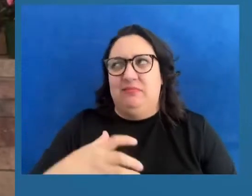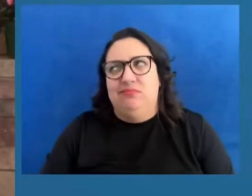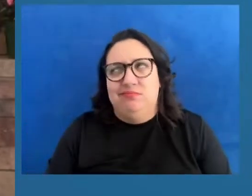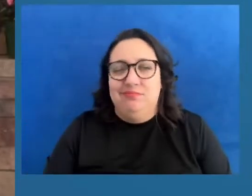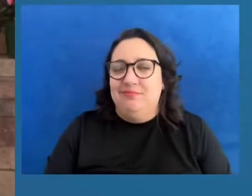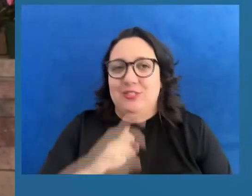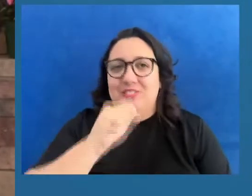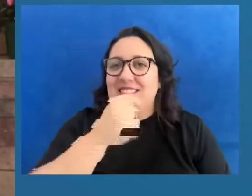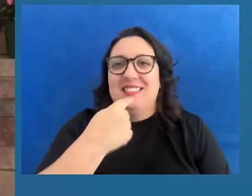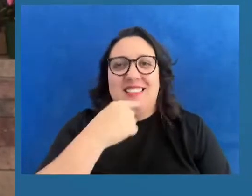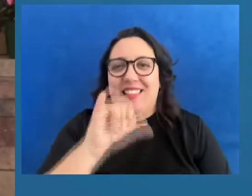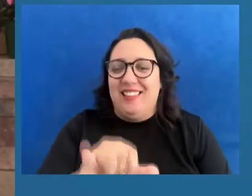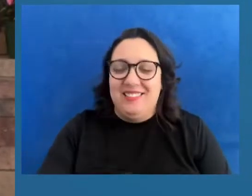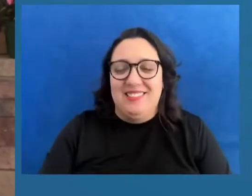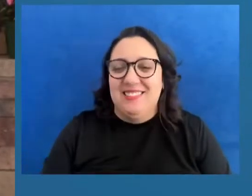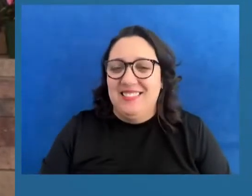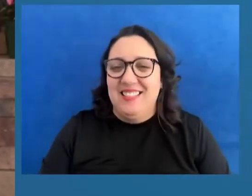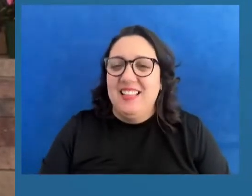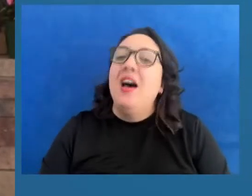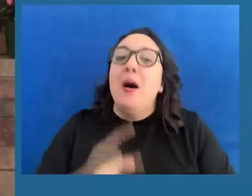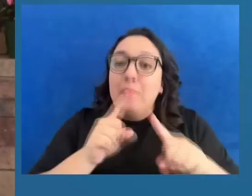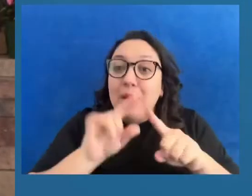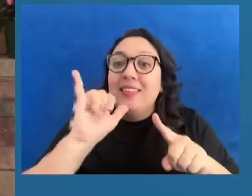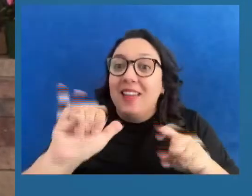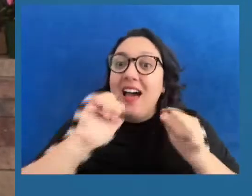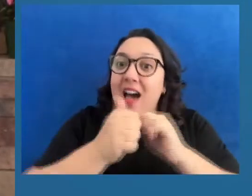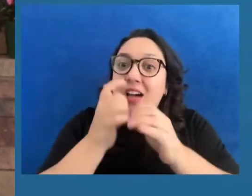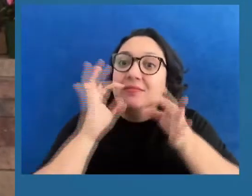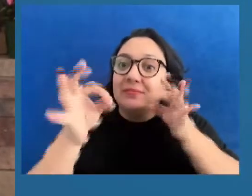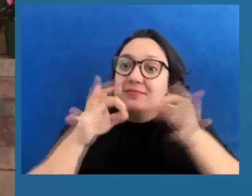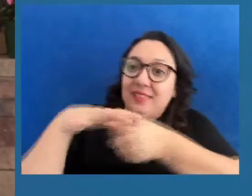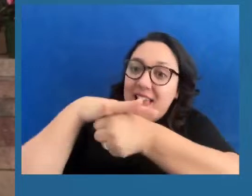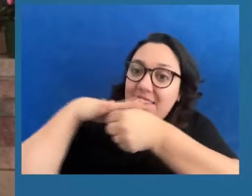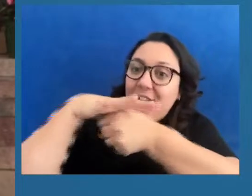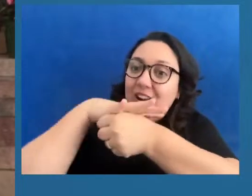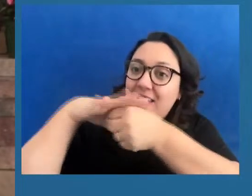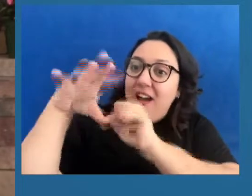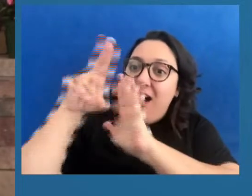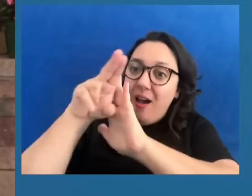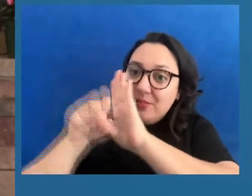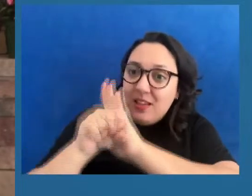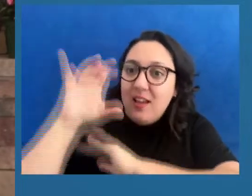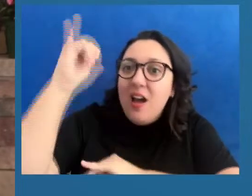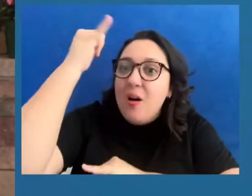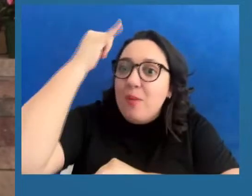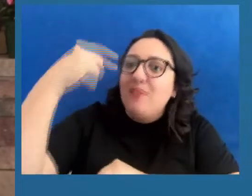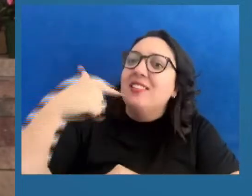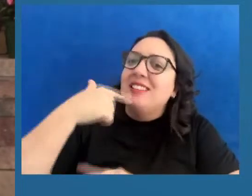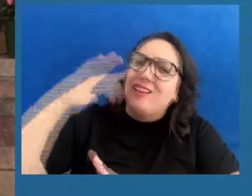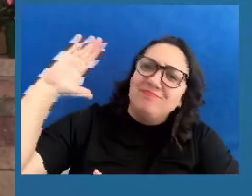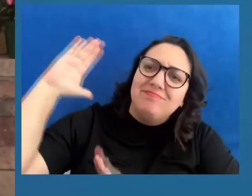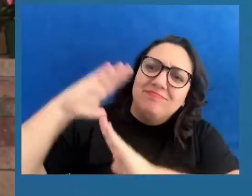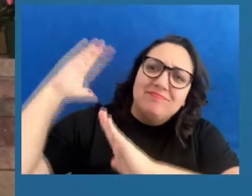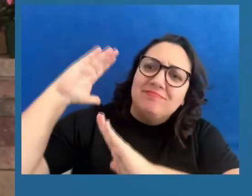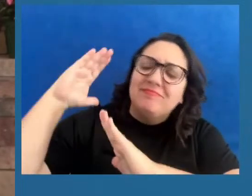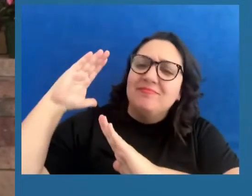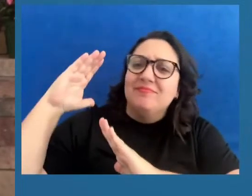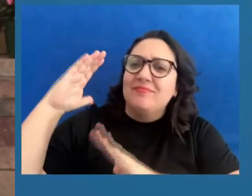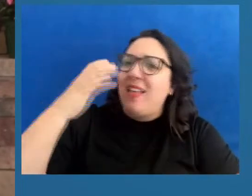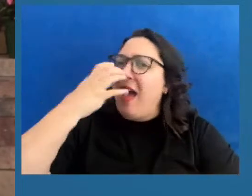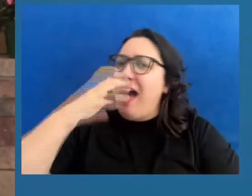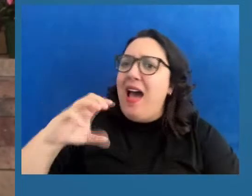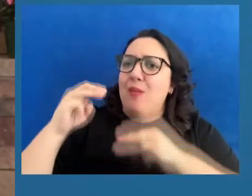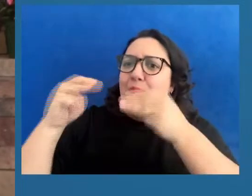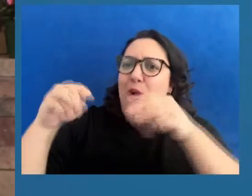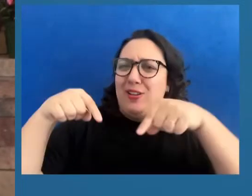But that's what they describe upstate New York, right? Buffalo, I think they said Buffalo is the hottest housing market in America, and we're right up here second or